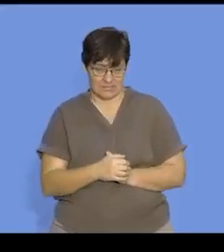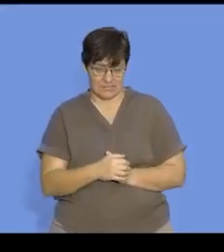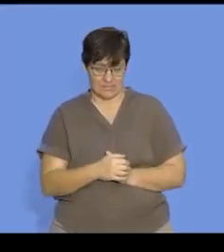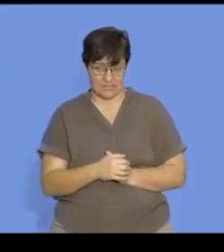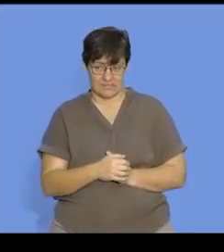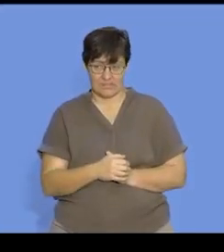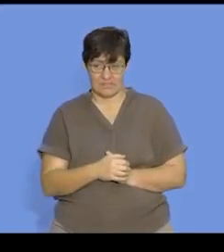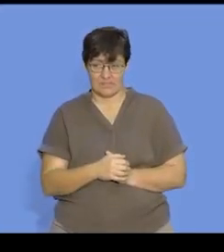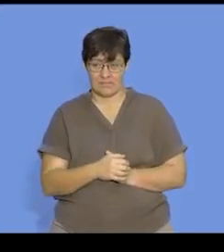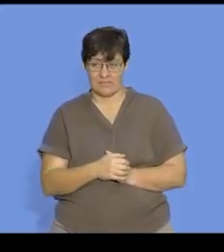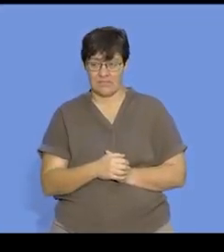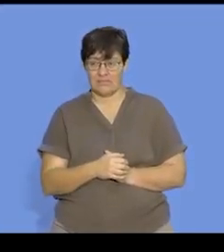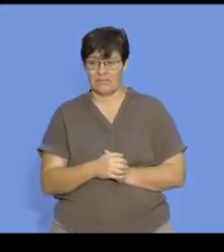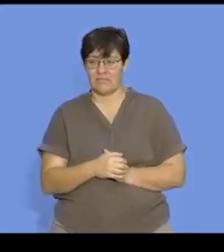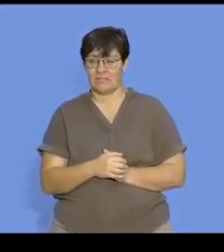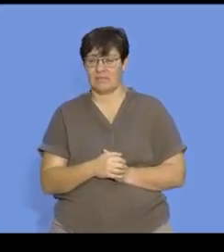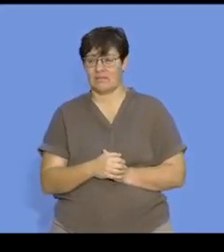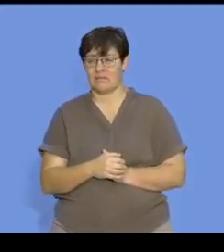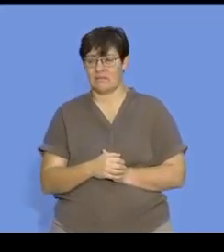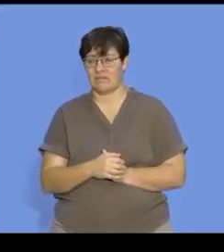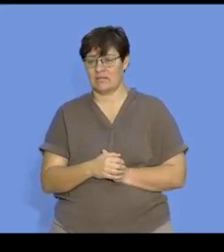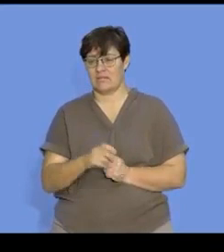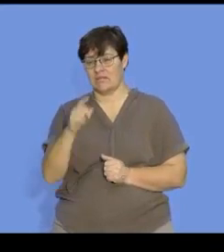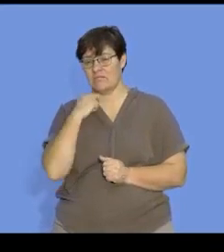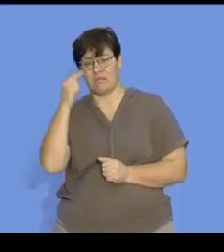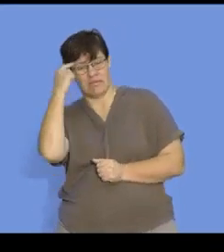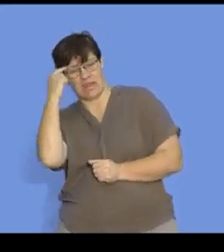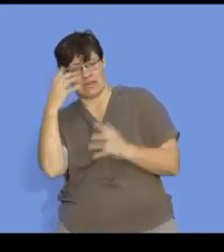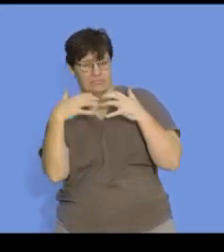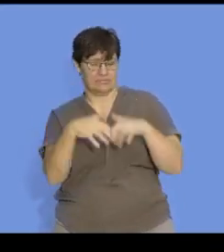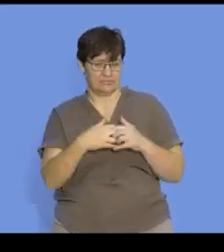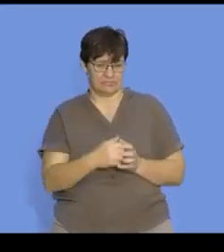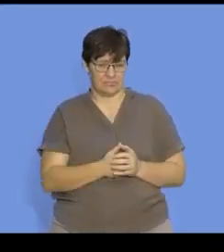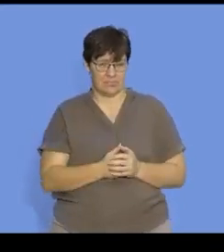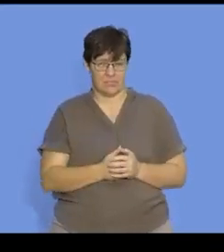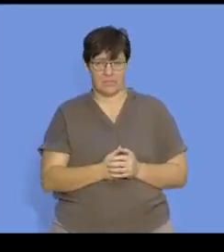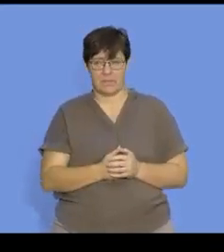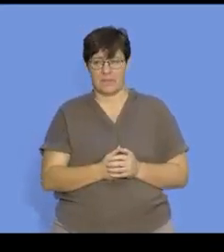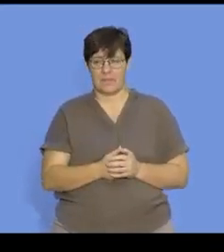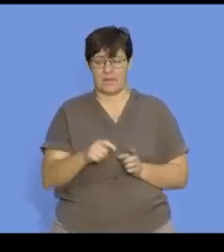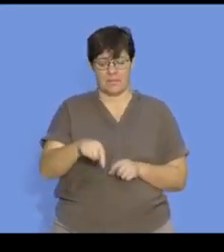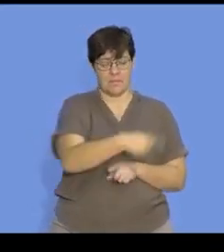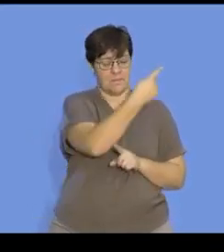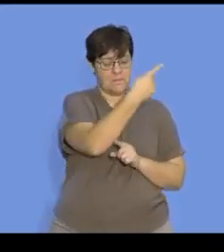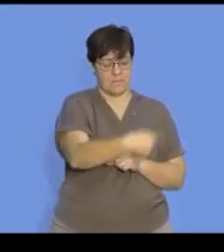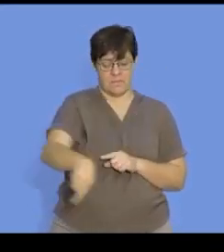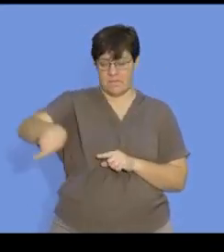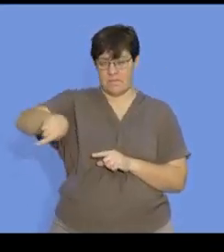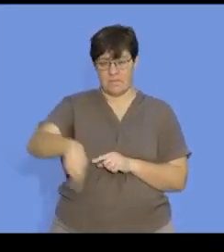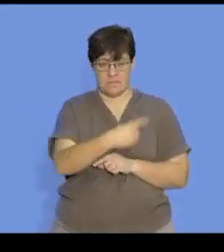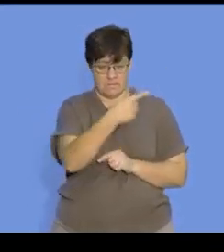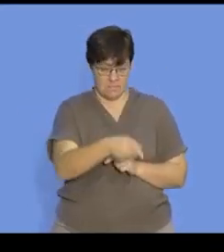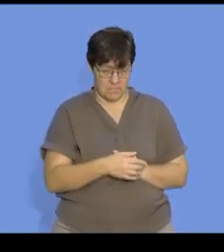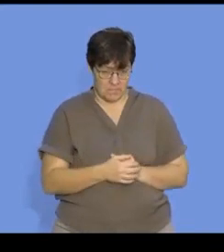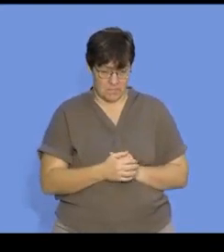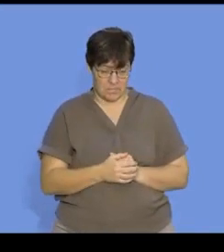So, let's consider what happens with a pendulum. Here we need